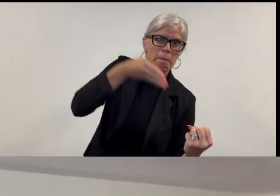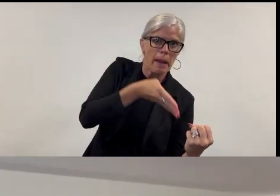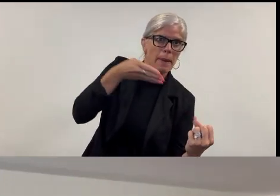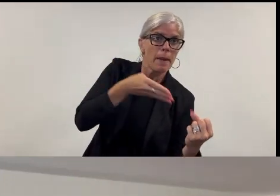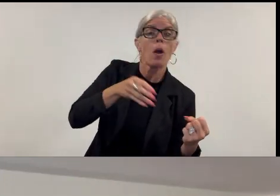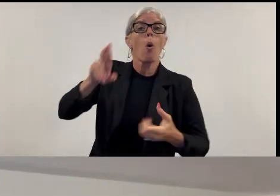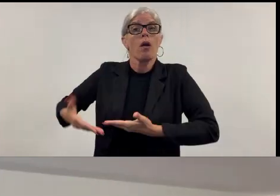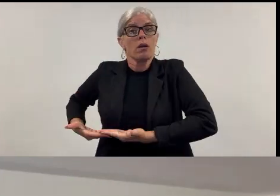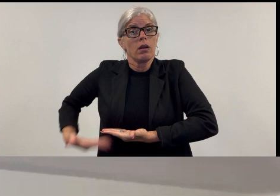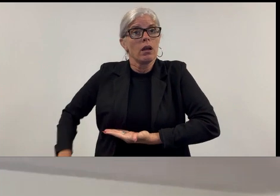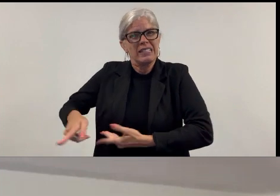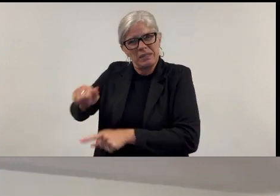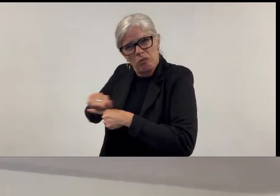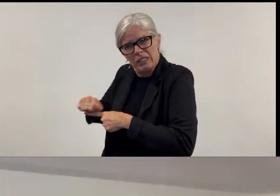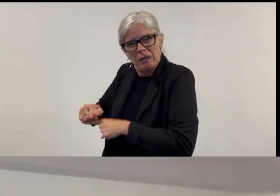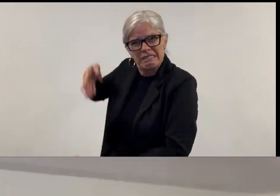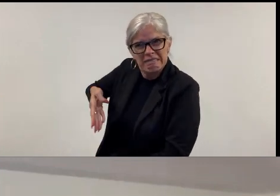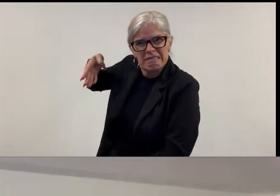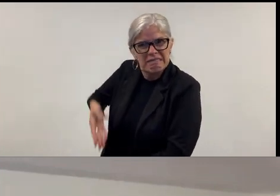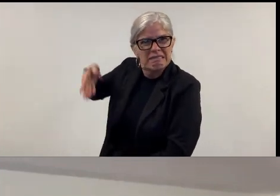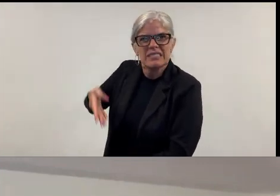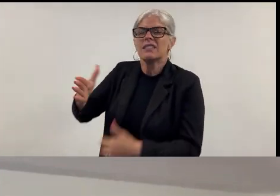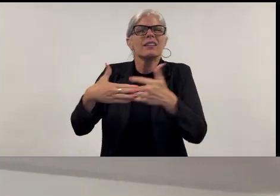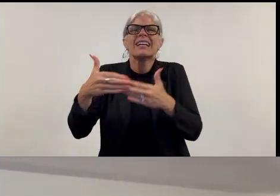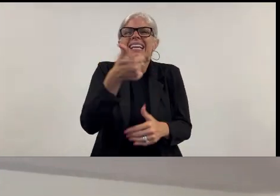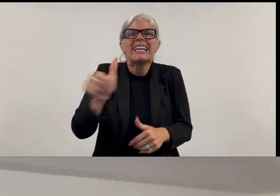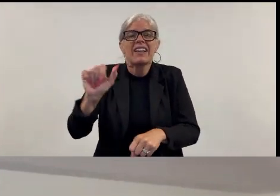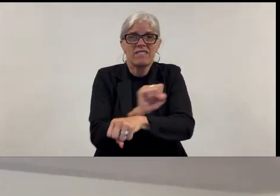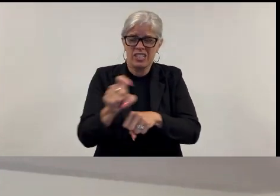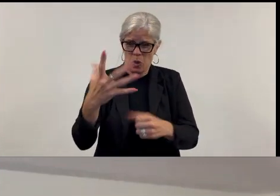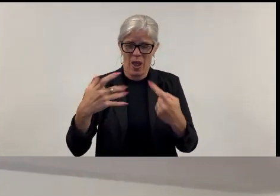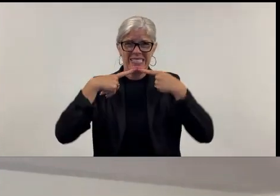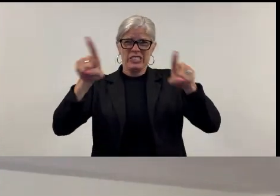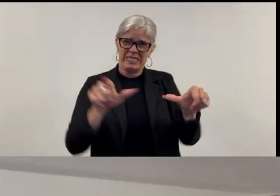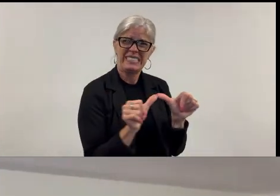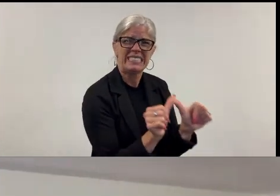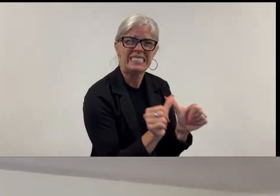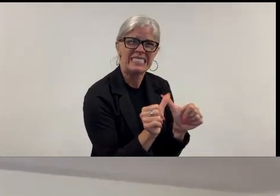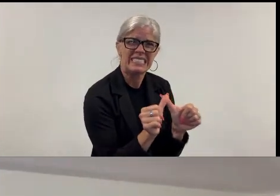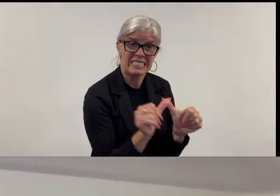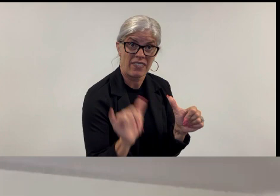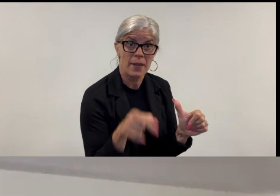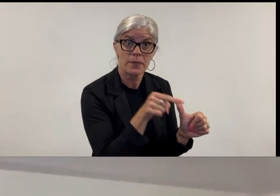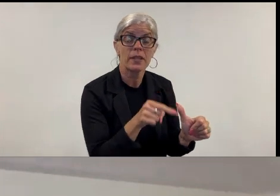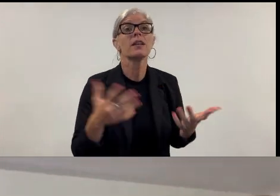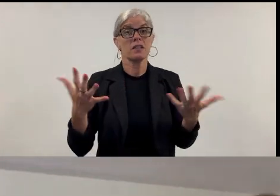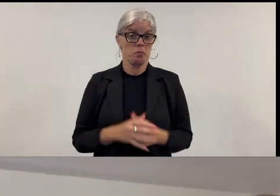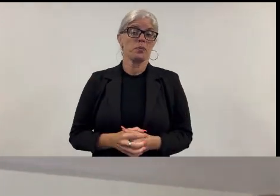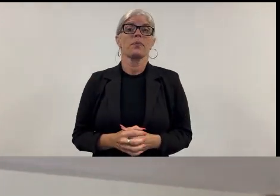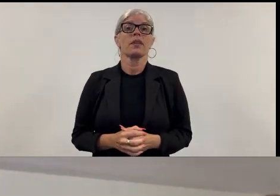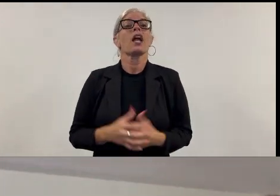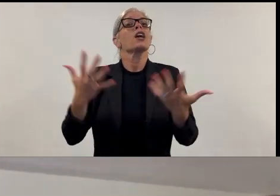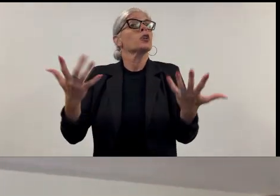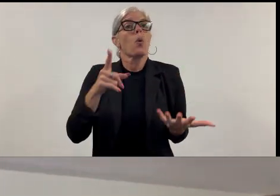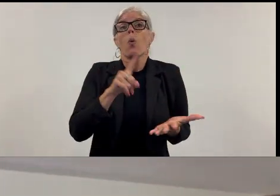mass practice of the hand or mass practice of the lower limbs in order to achieve whatever function we want to do. So you only